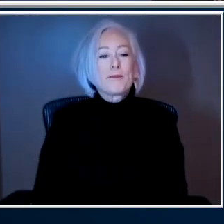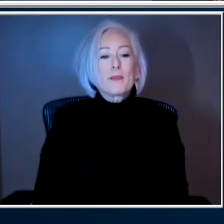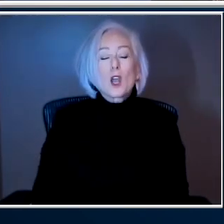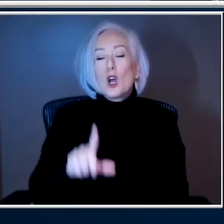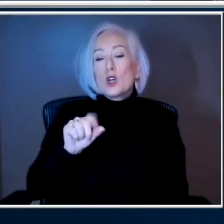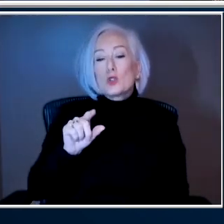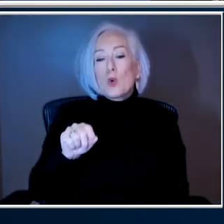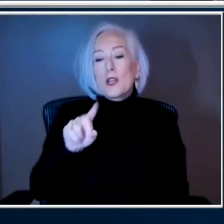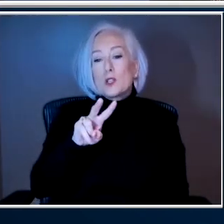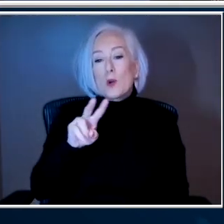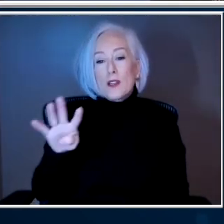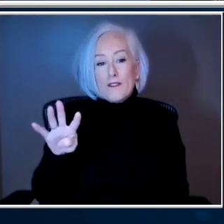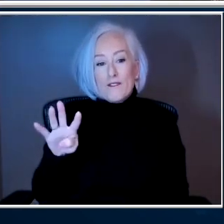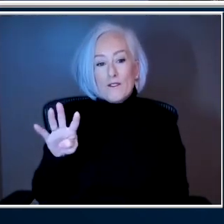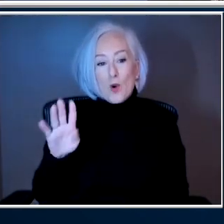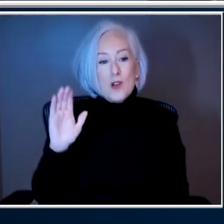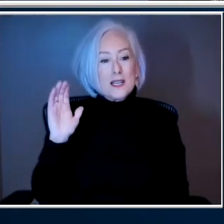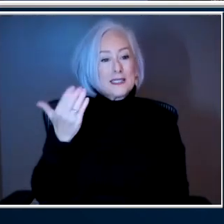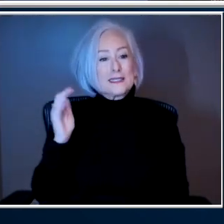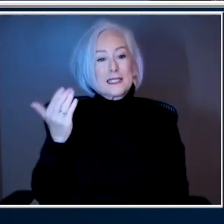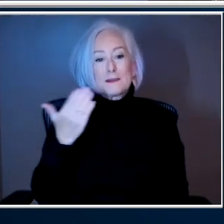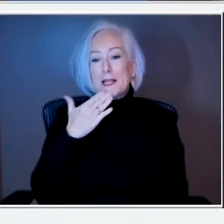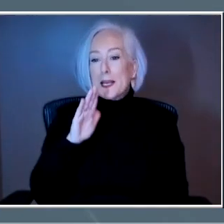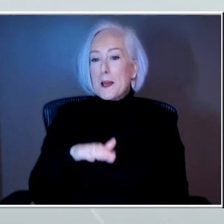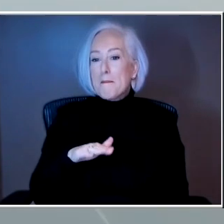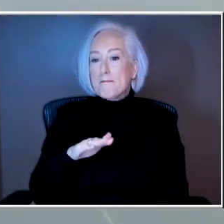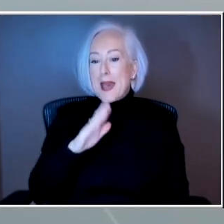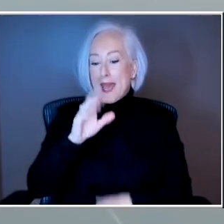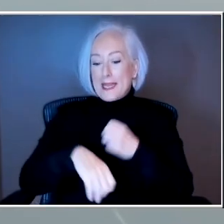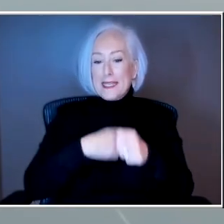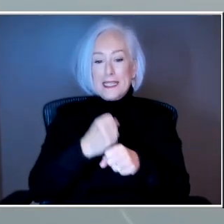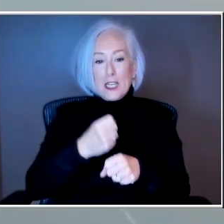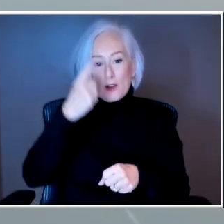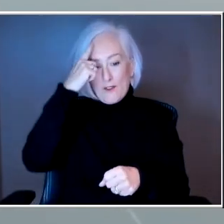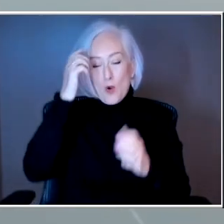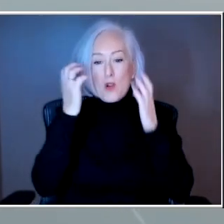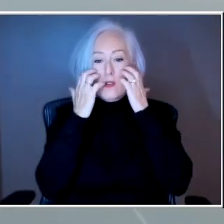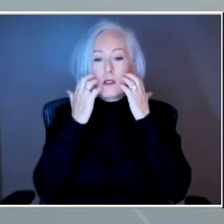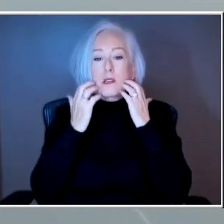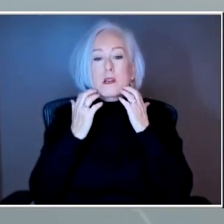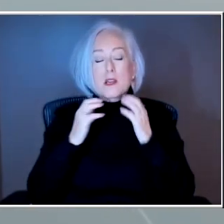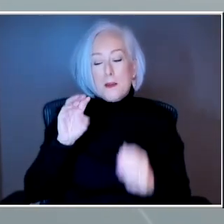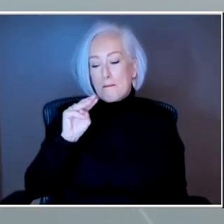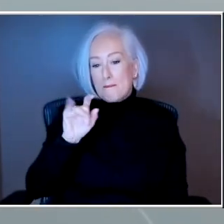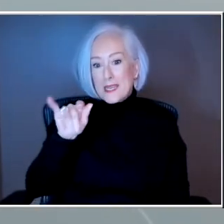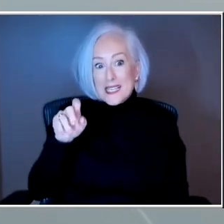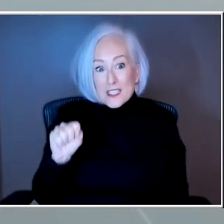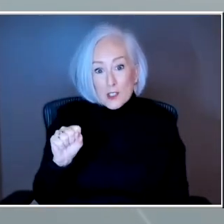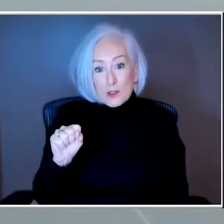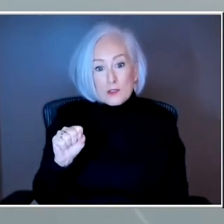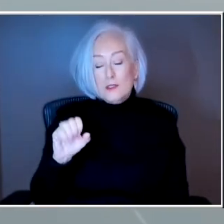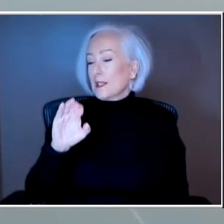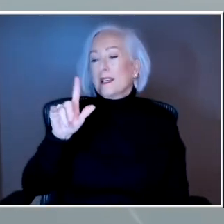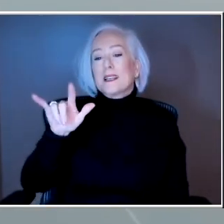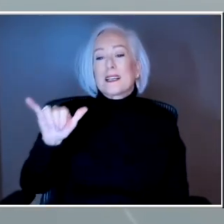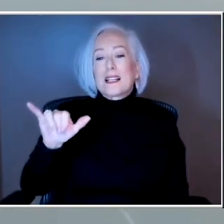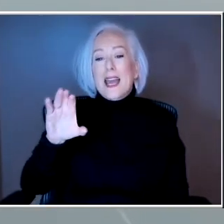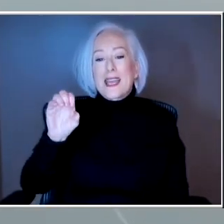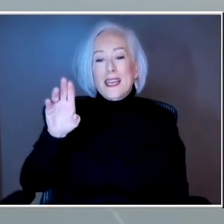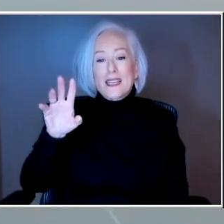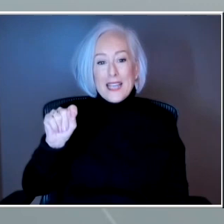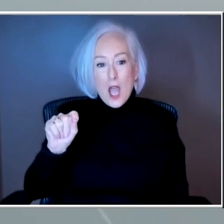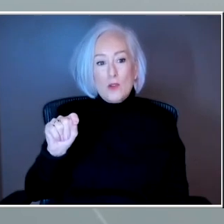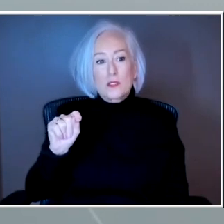shaping up to be apparently a bad year for measles. Here locally, Clay County health officials are tracking down anyone who came in